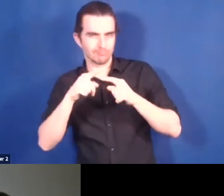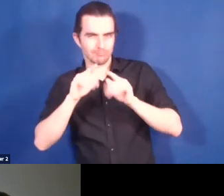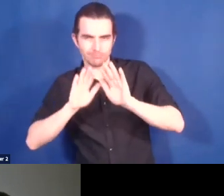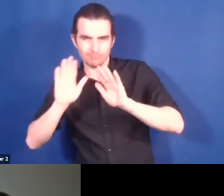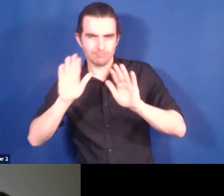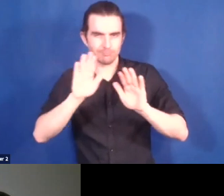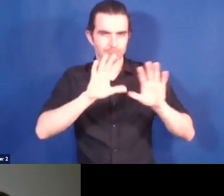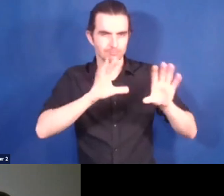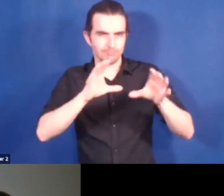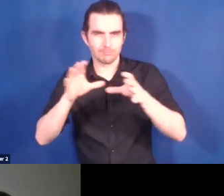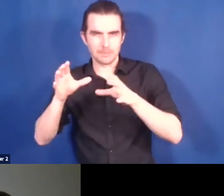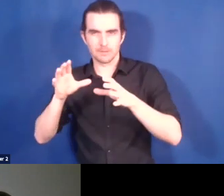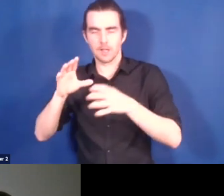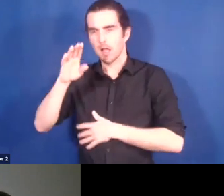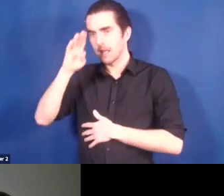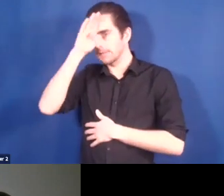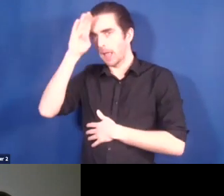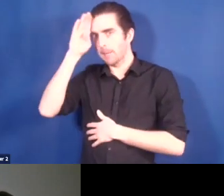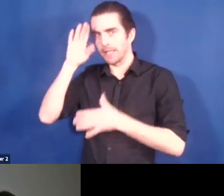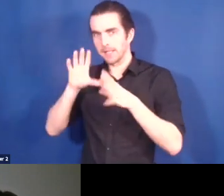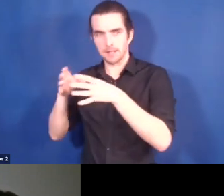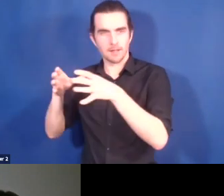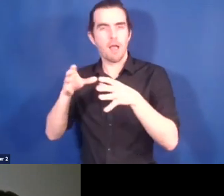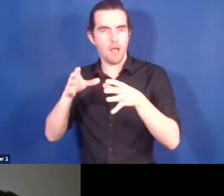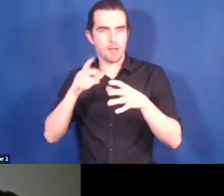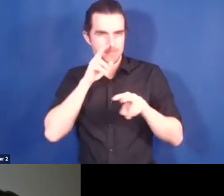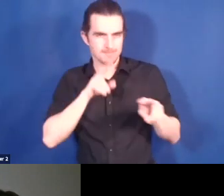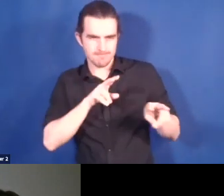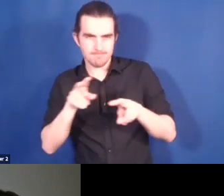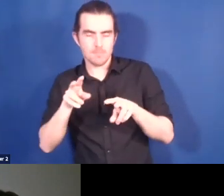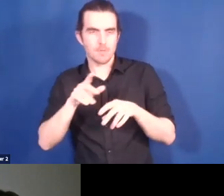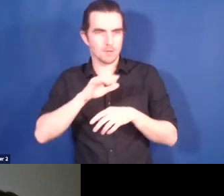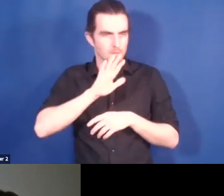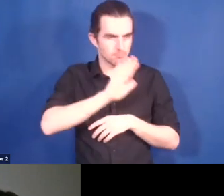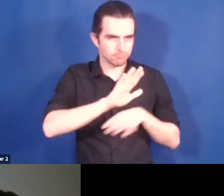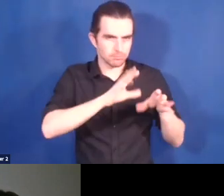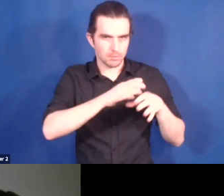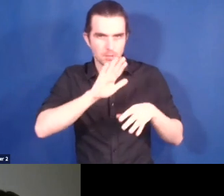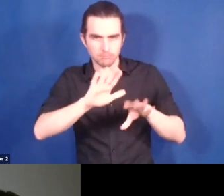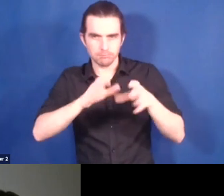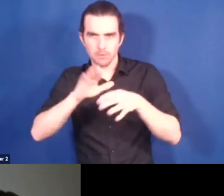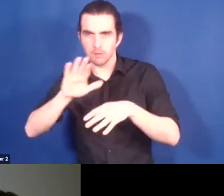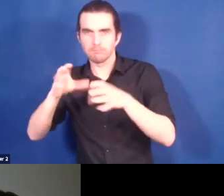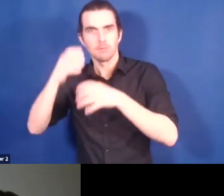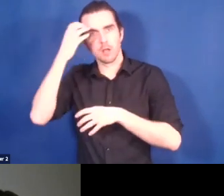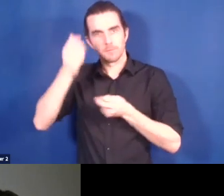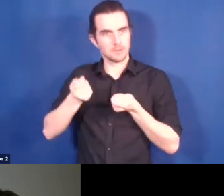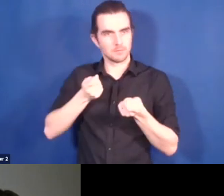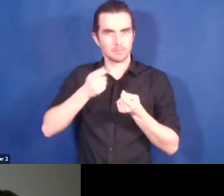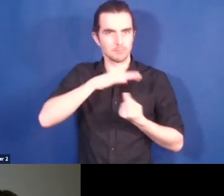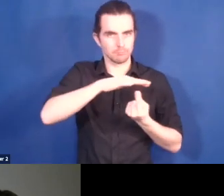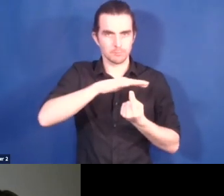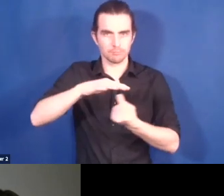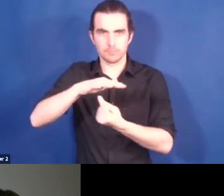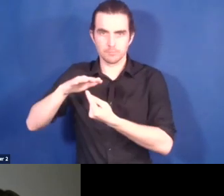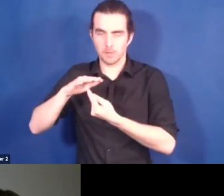and cities, because they're the ones where the vast majority of displaced persons now, over 60% of displaced